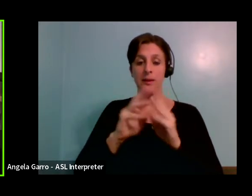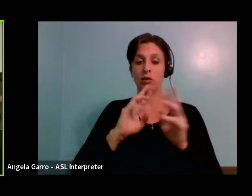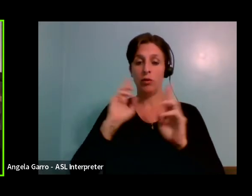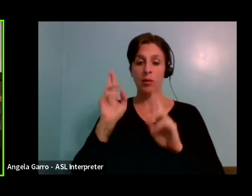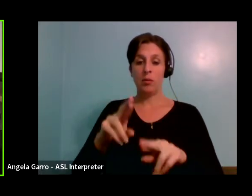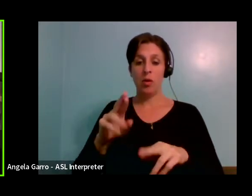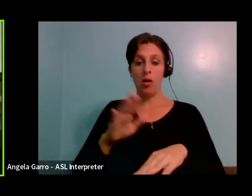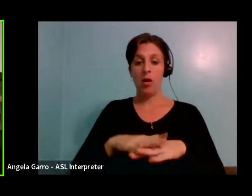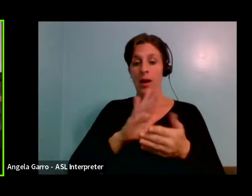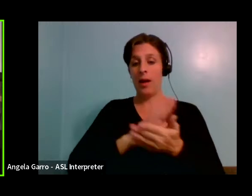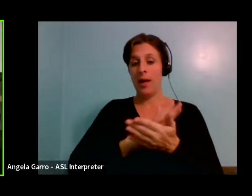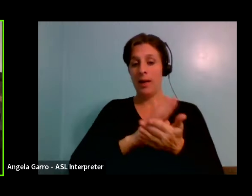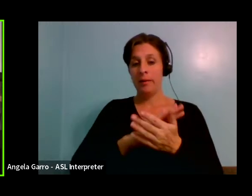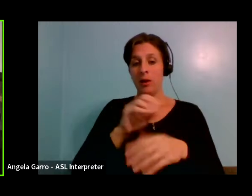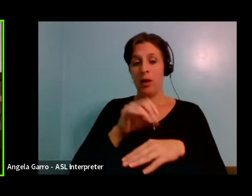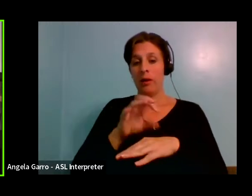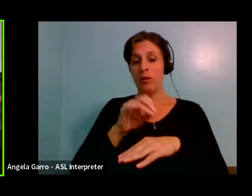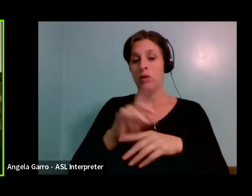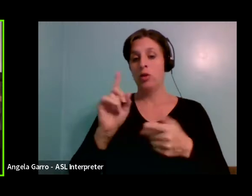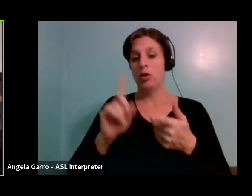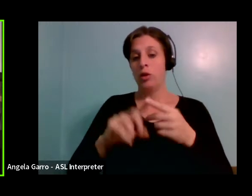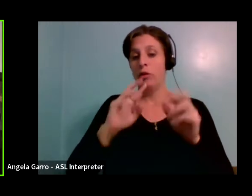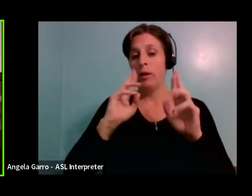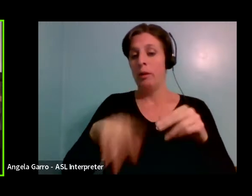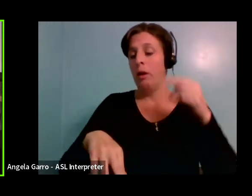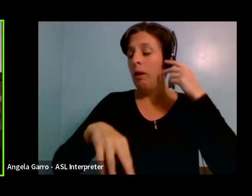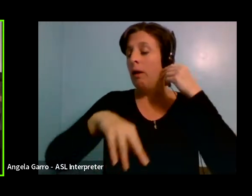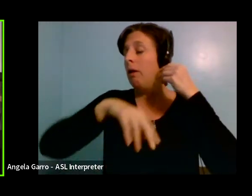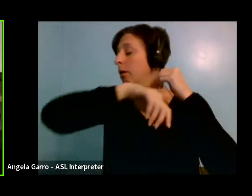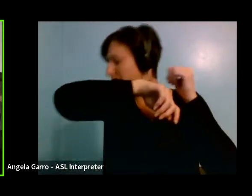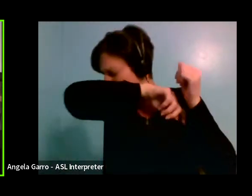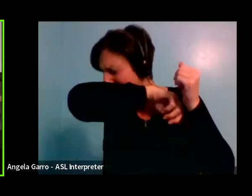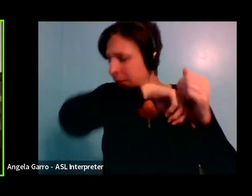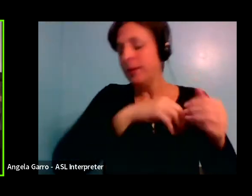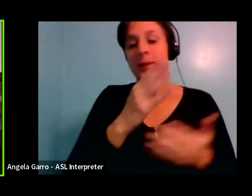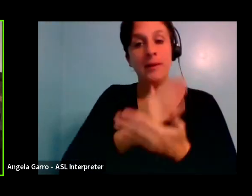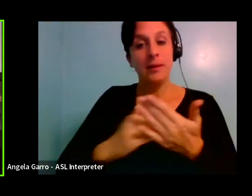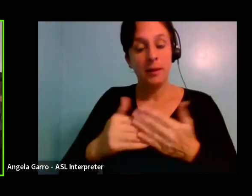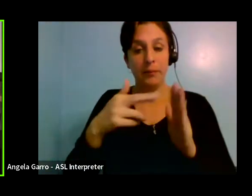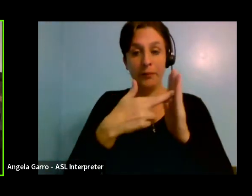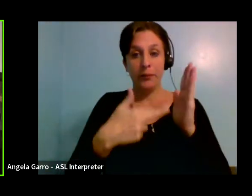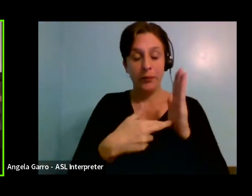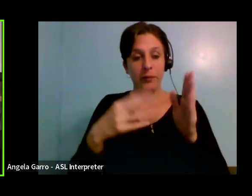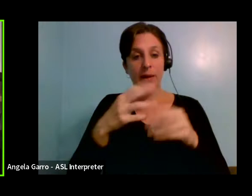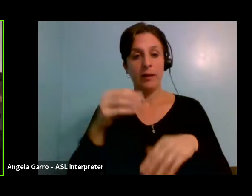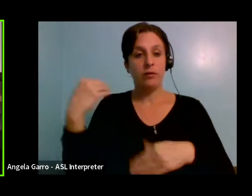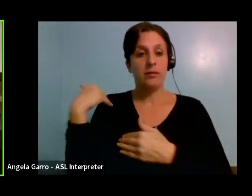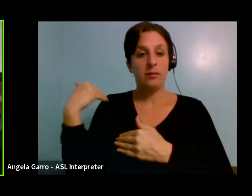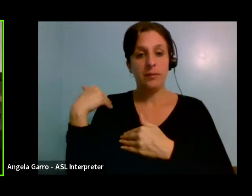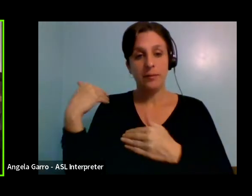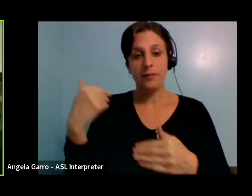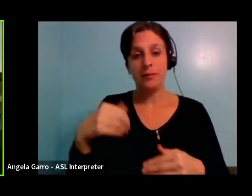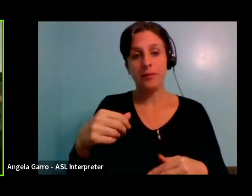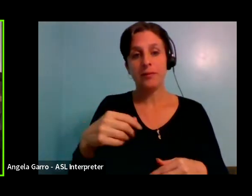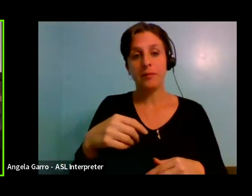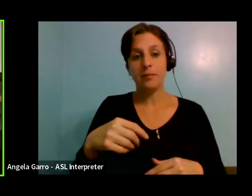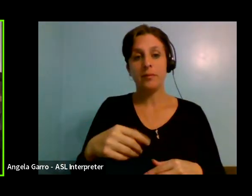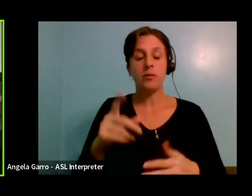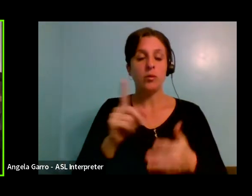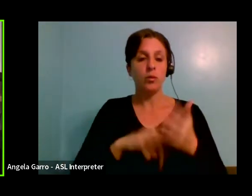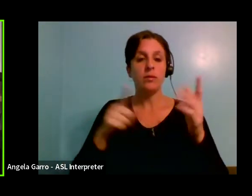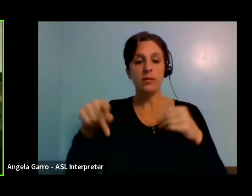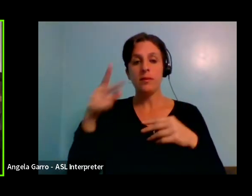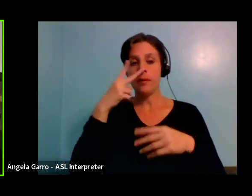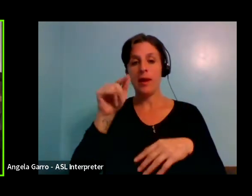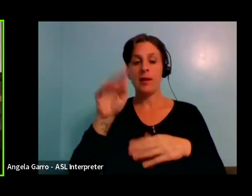academic counselors, to report out some of their roles and responsibilities and what they're seeing at their school sites.